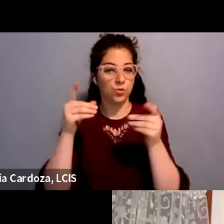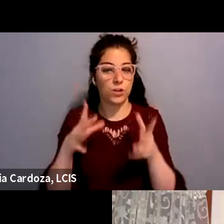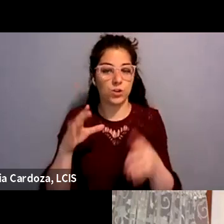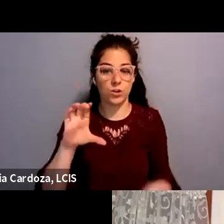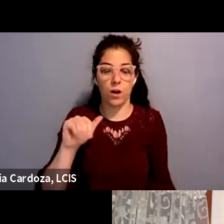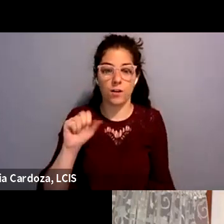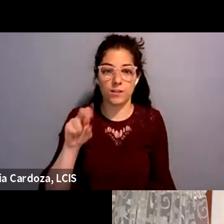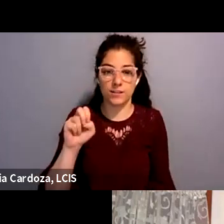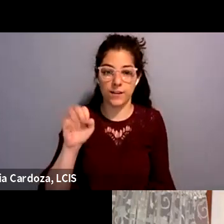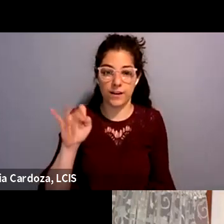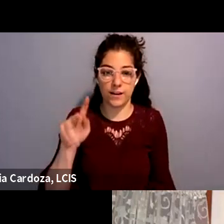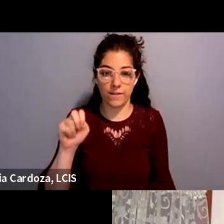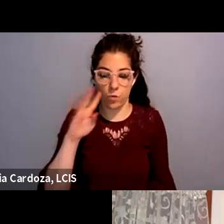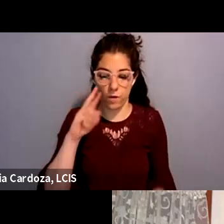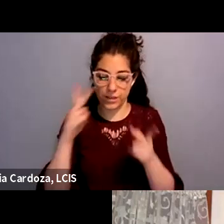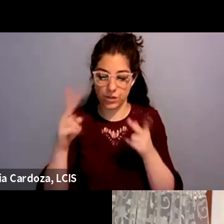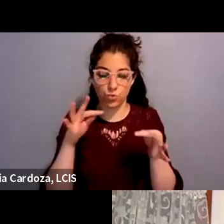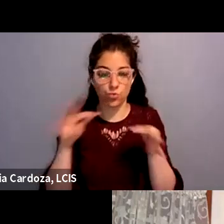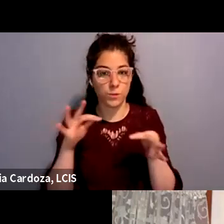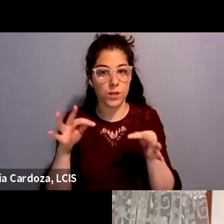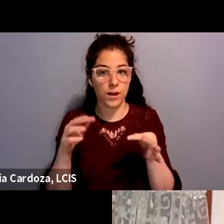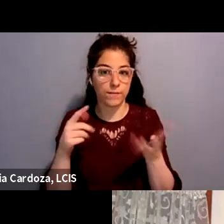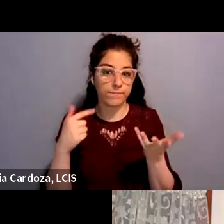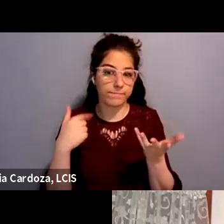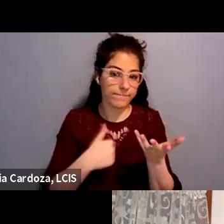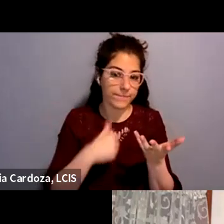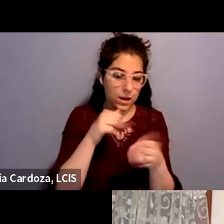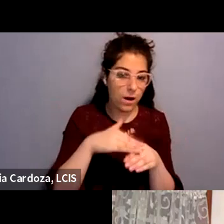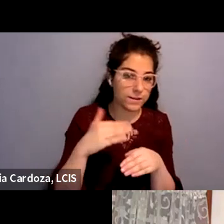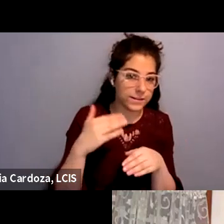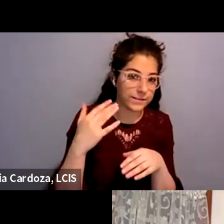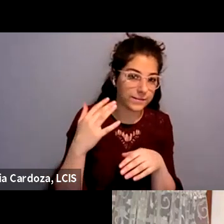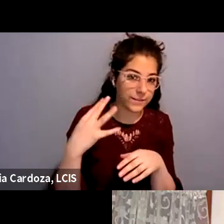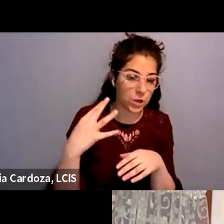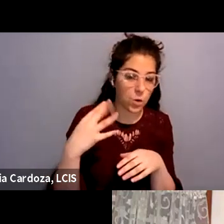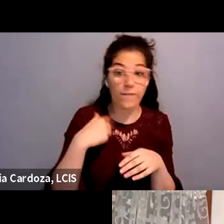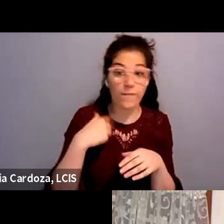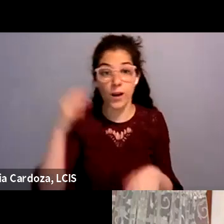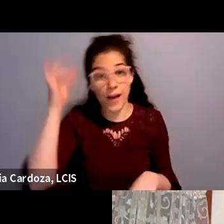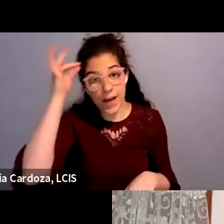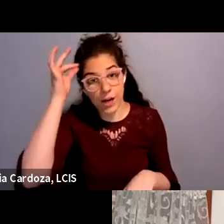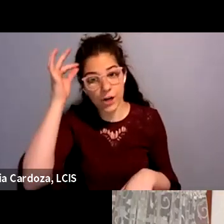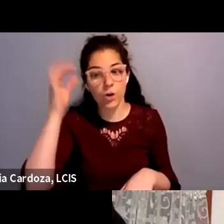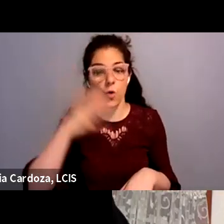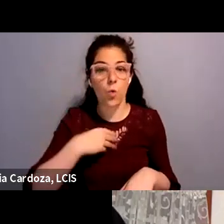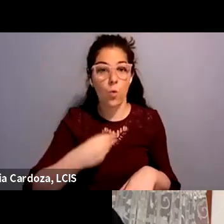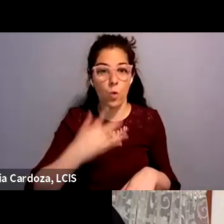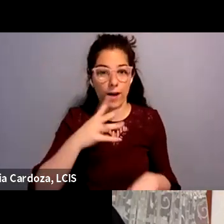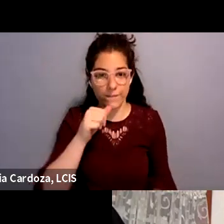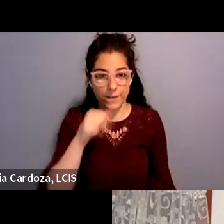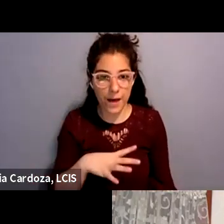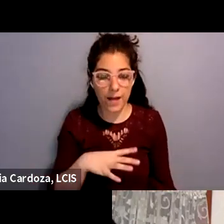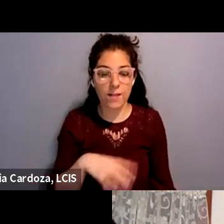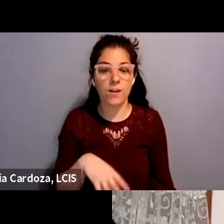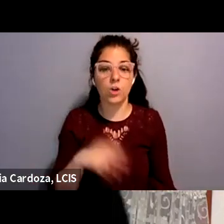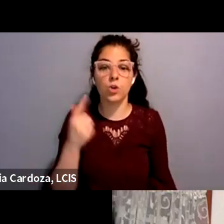visual representation for those who are not on the video. I have red hair. I'm a white female. I'm wearing a